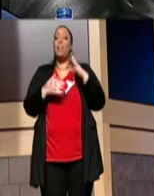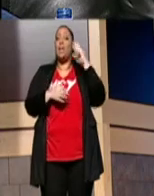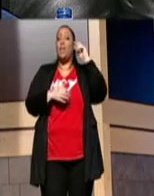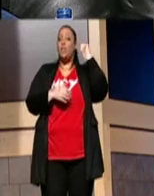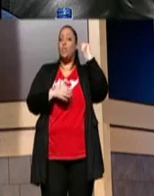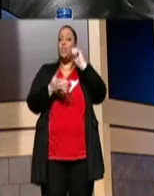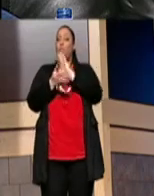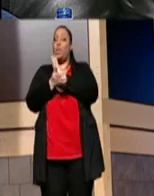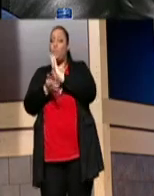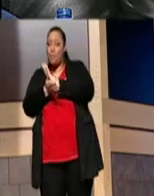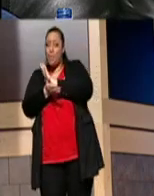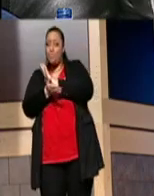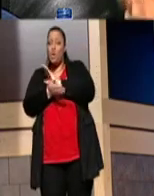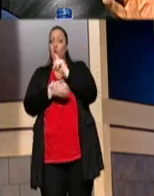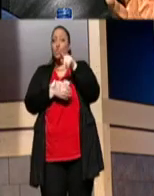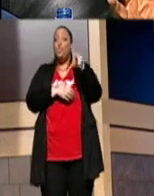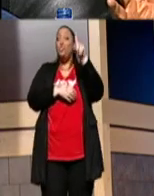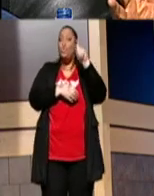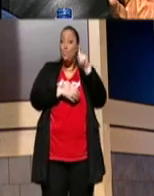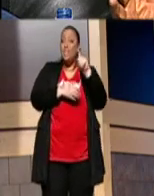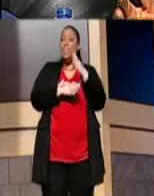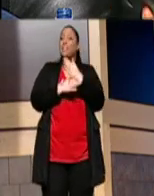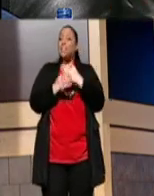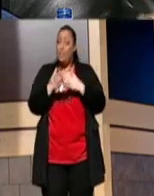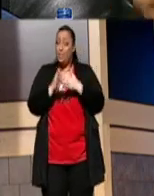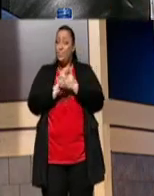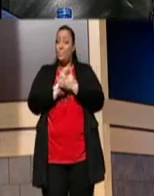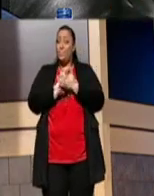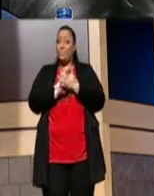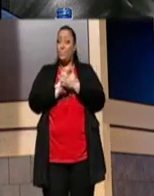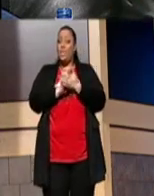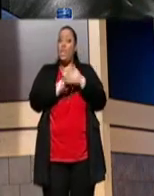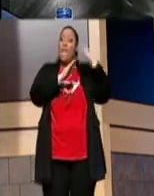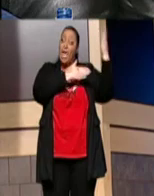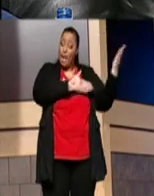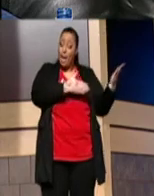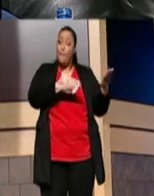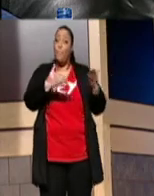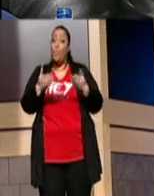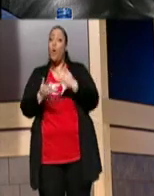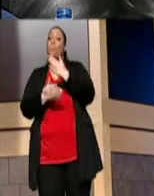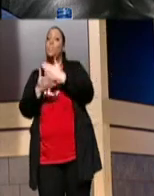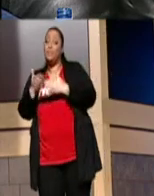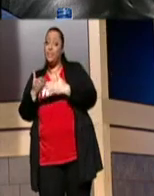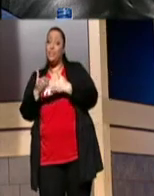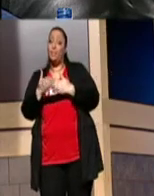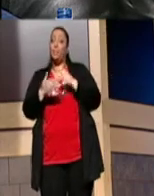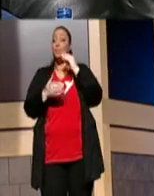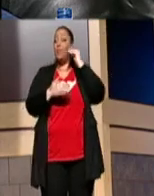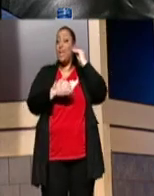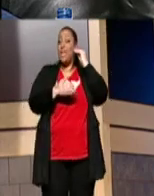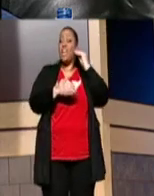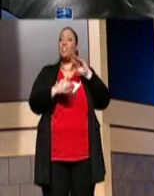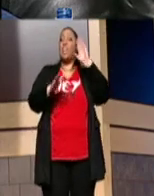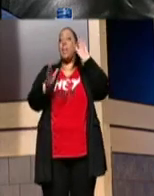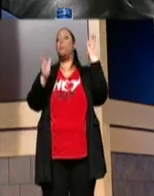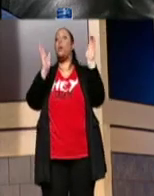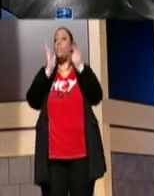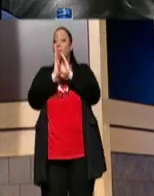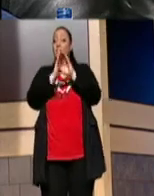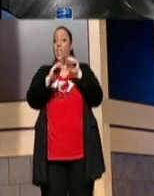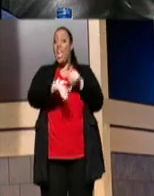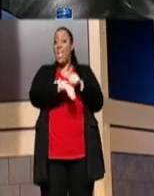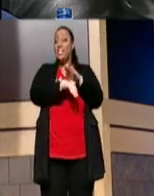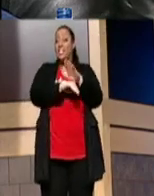she just bought. Do you need some? Mm. And brought the toilet paper over. She took a big picture of it and sent it to